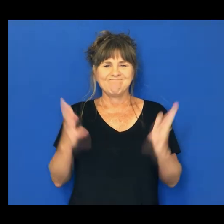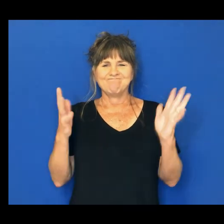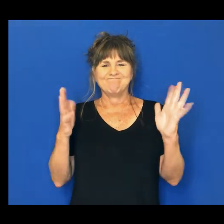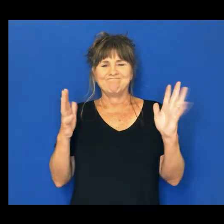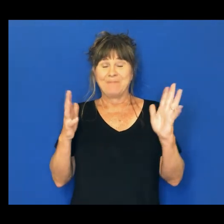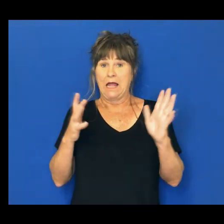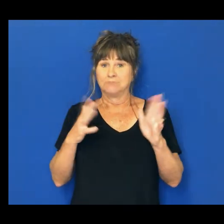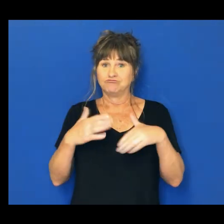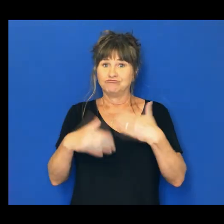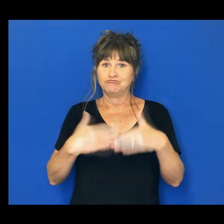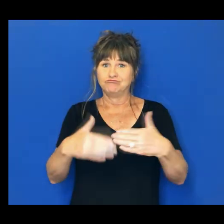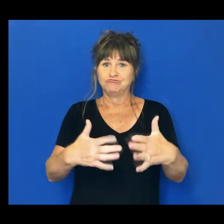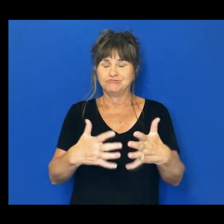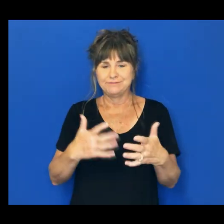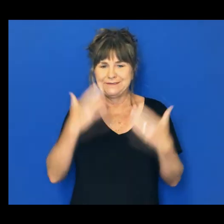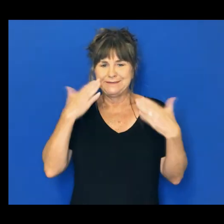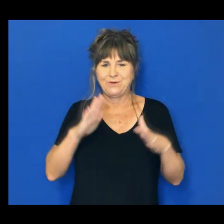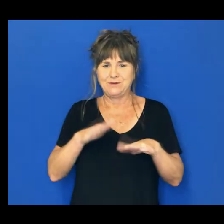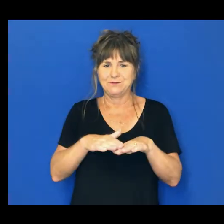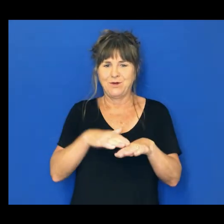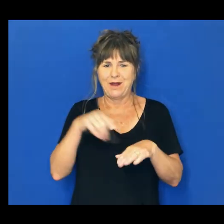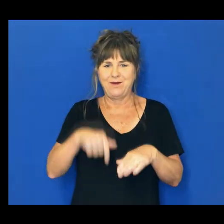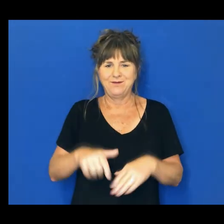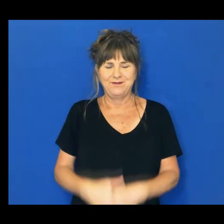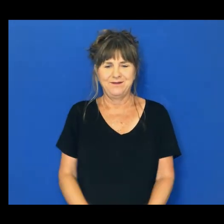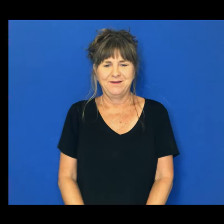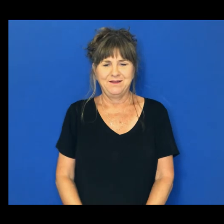He's all gas, no brakes. That's fine. You know what I'm saying?